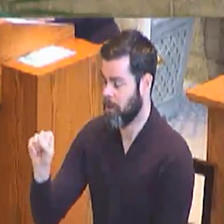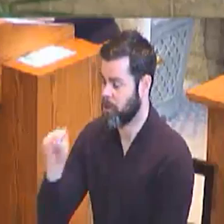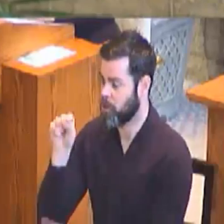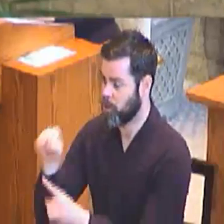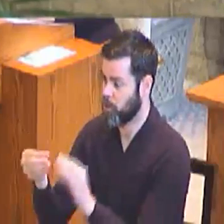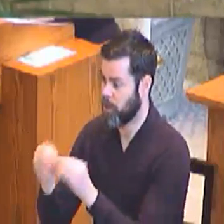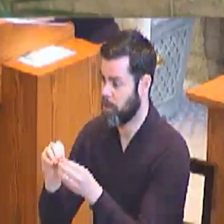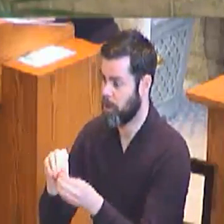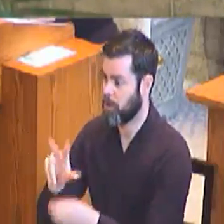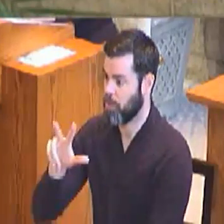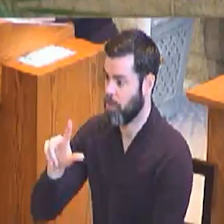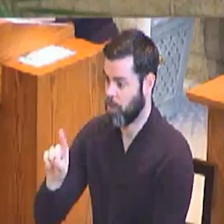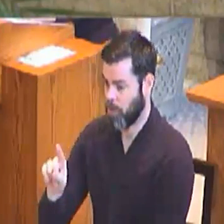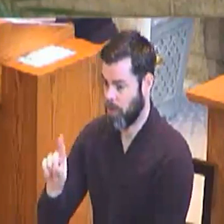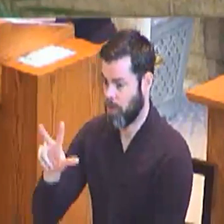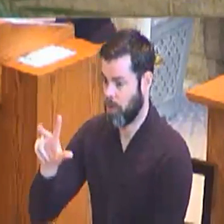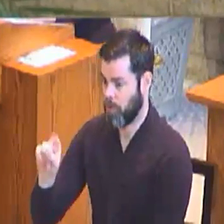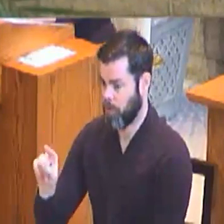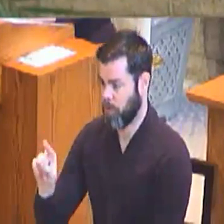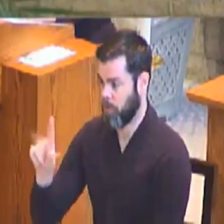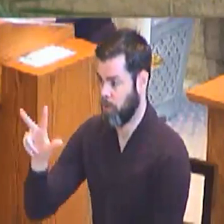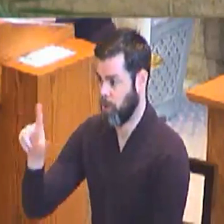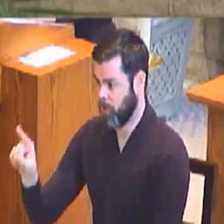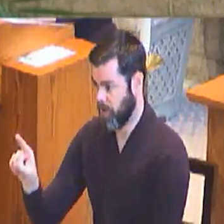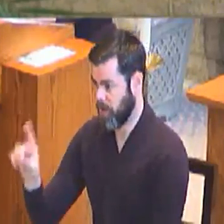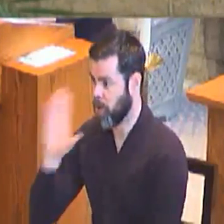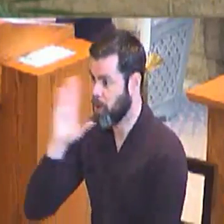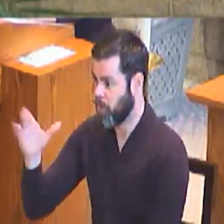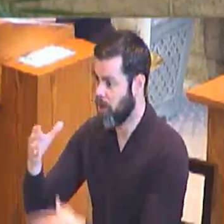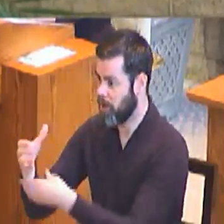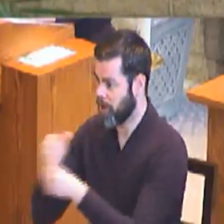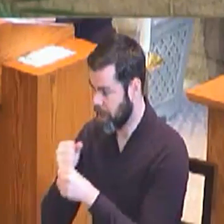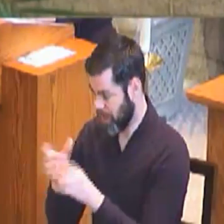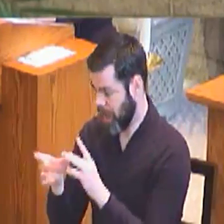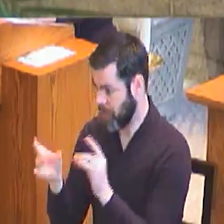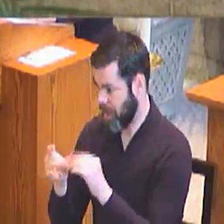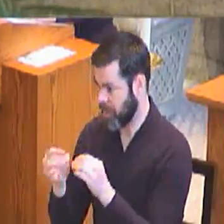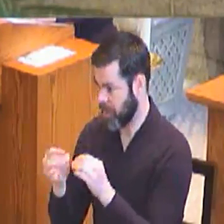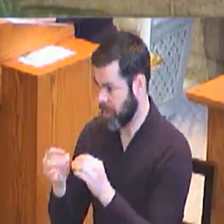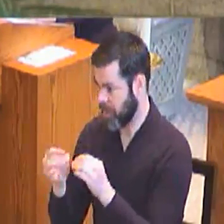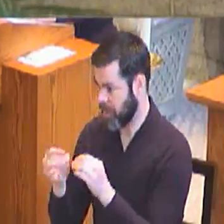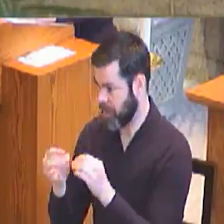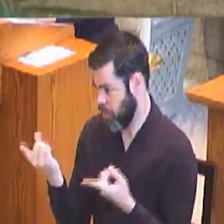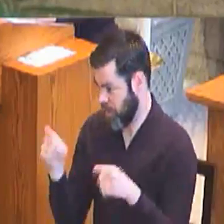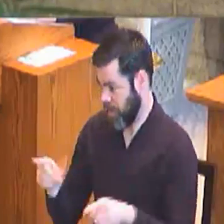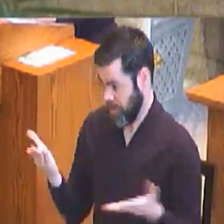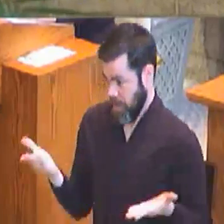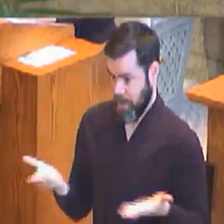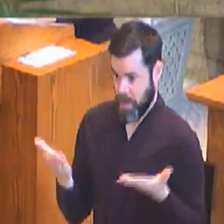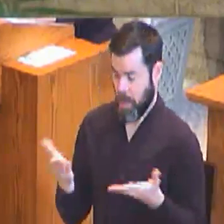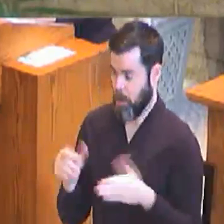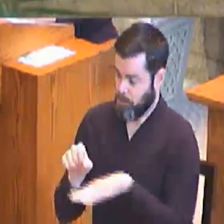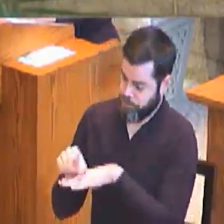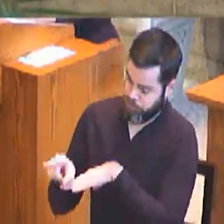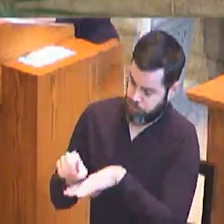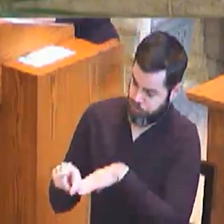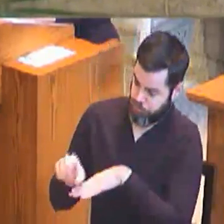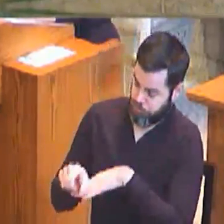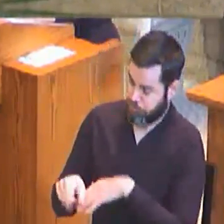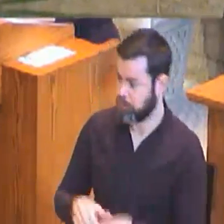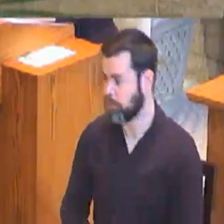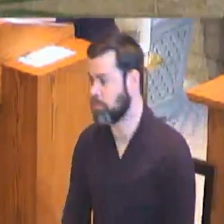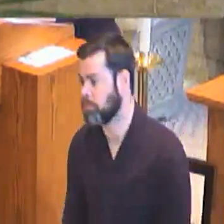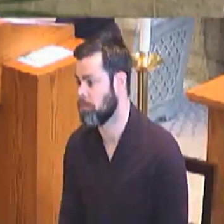313131, and you will receive text to keep you informed about what's going on here. And check